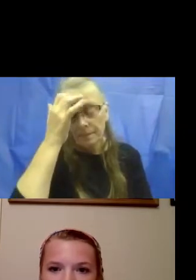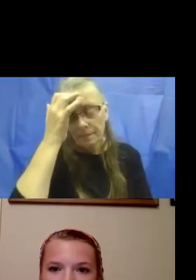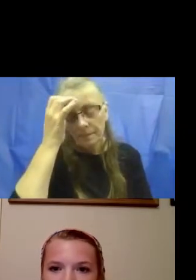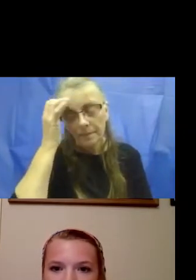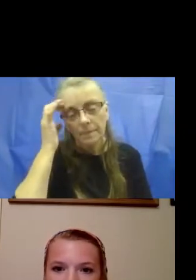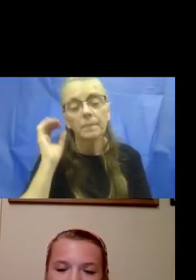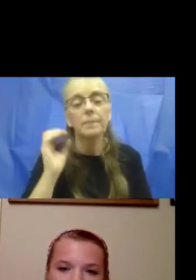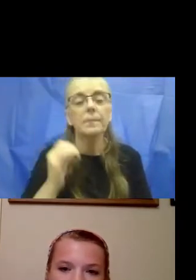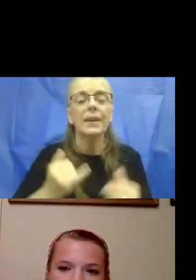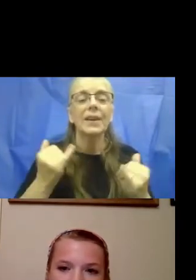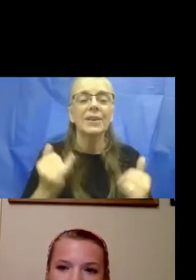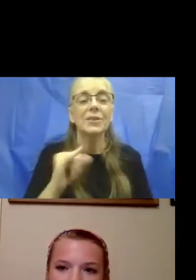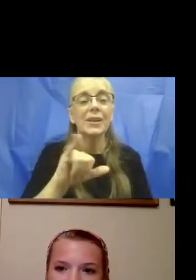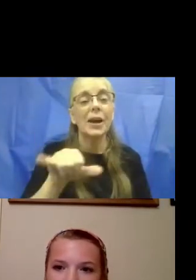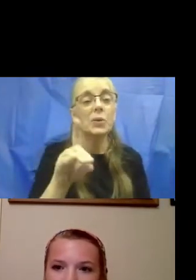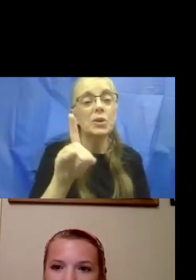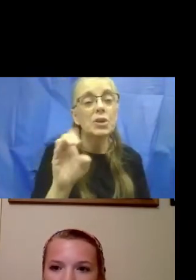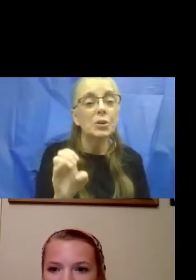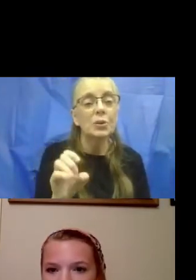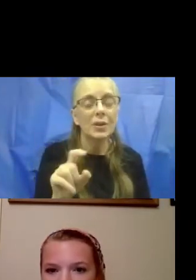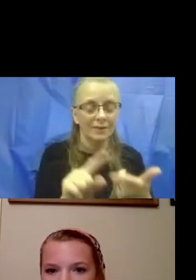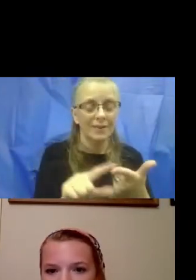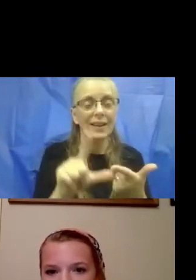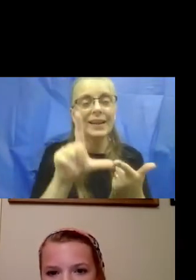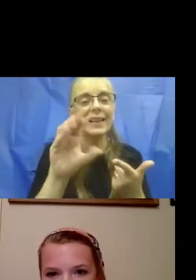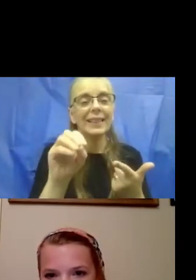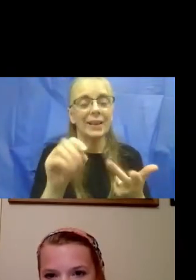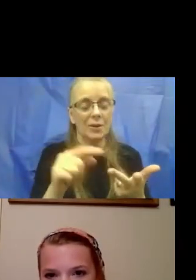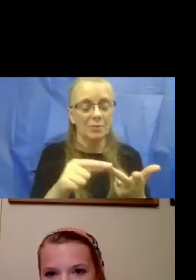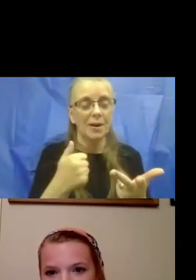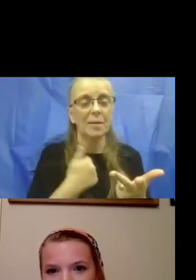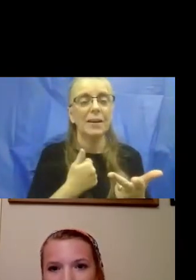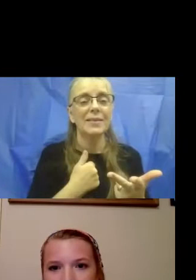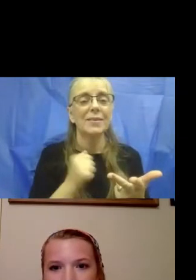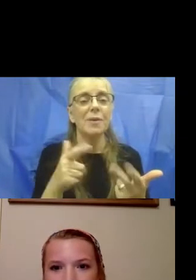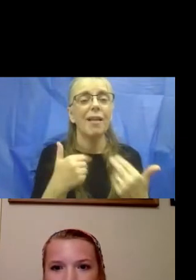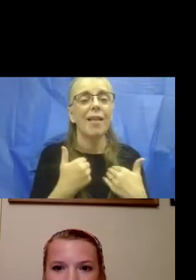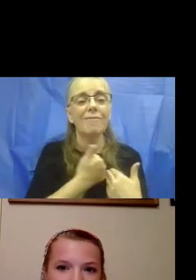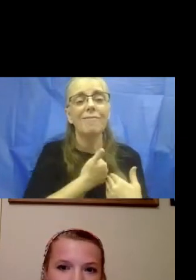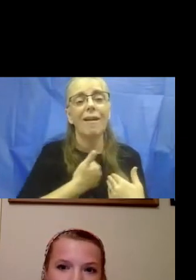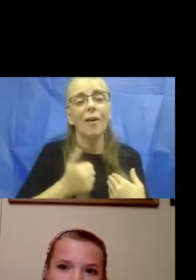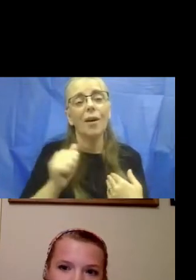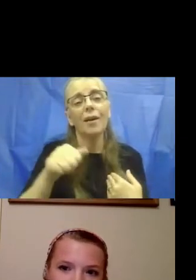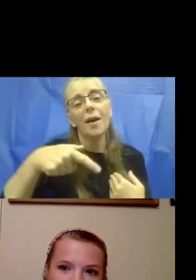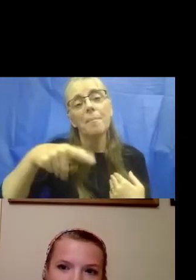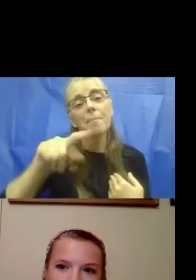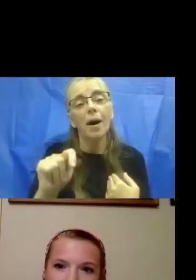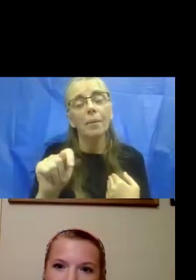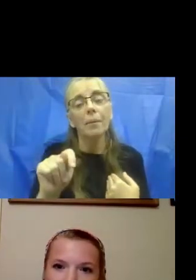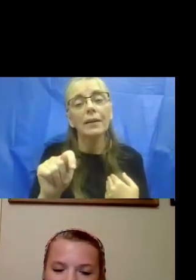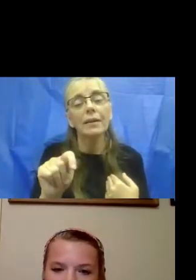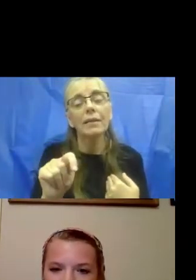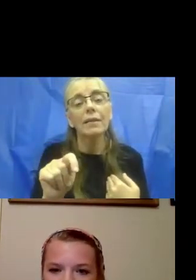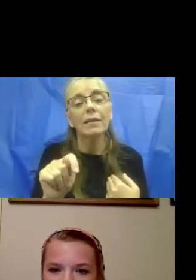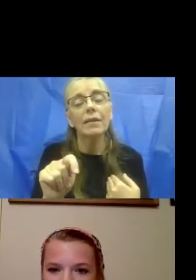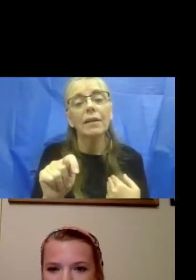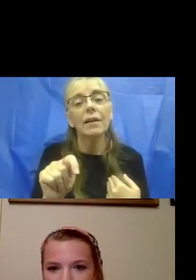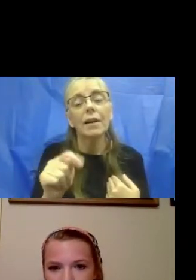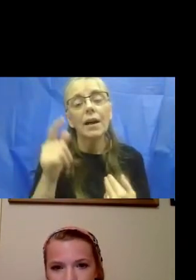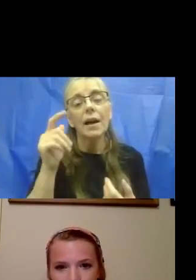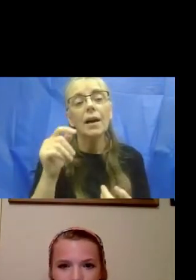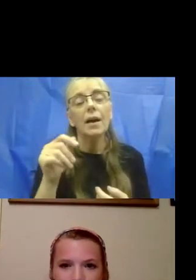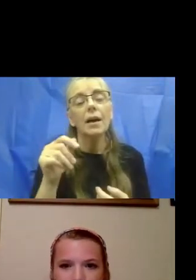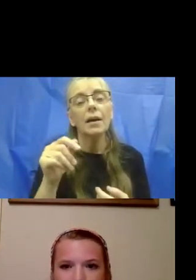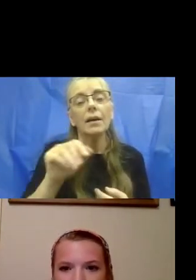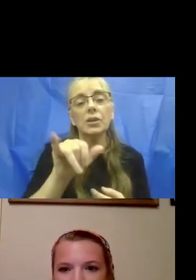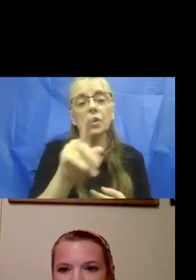Now Jude, Leo, and I live together in our own apartment in South Austin. Jude and I work part-time and go to part-time college.